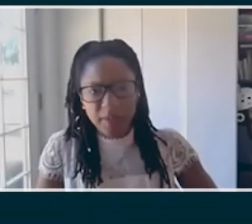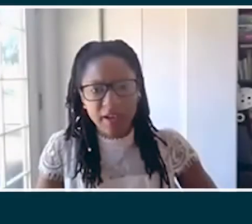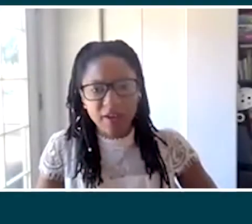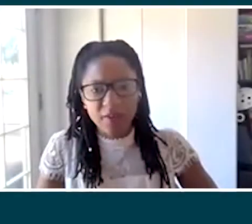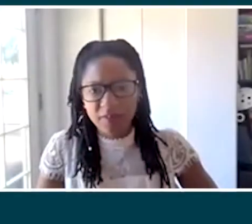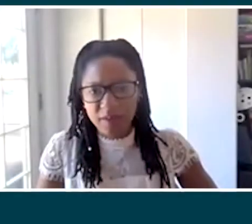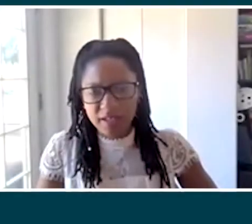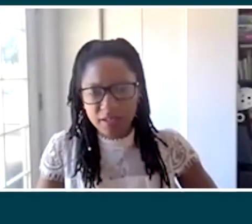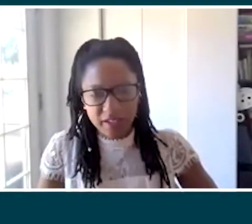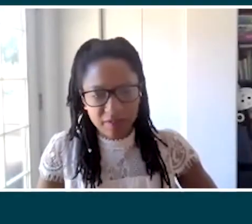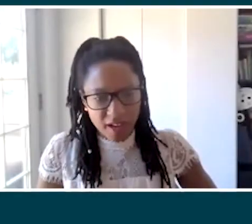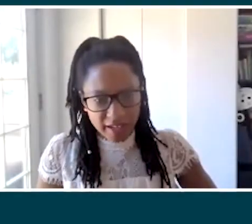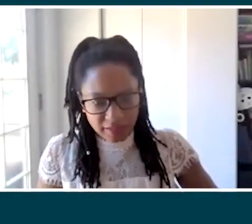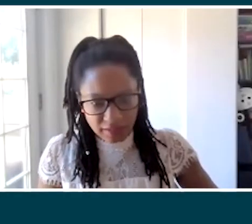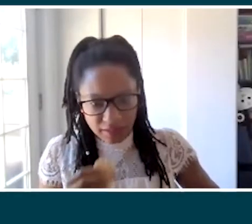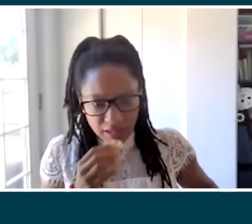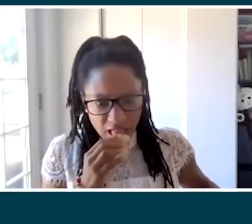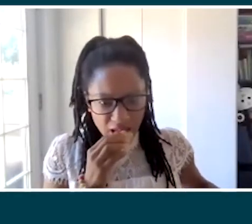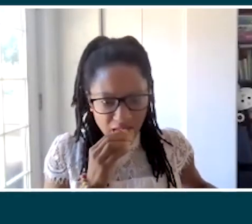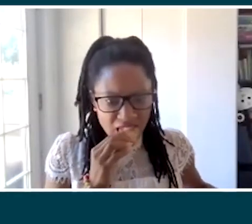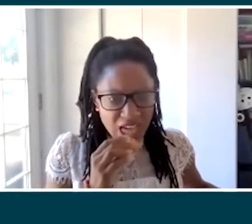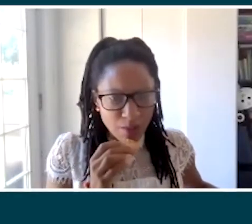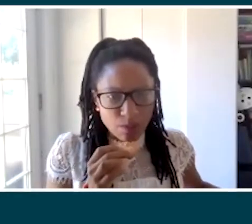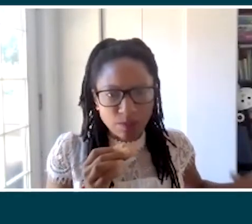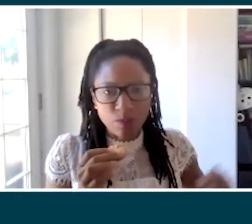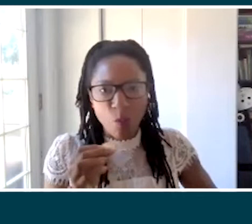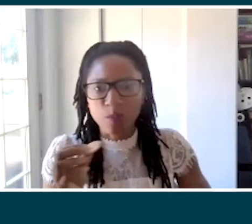How did we go, everyone? Did you have fun?